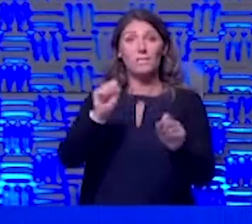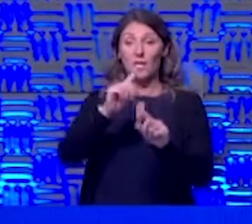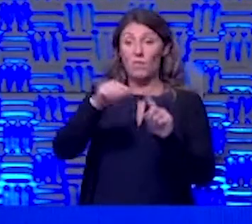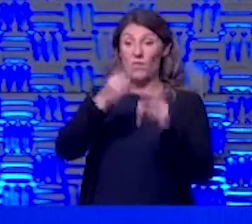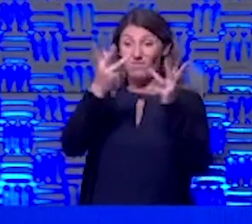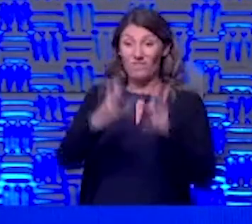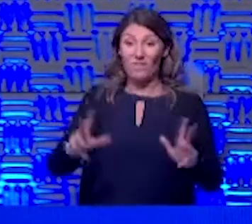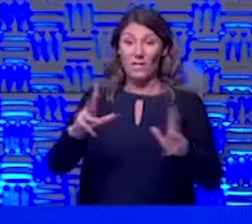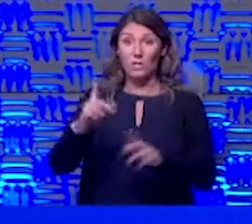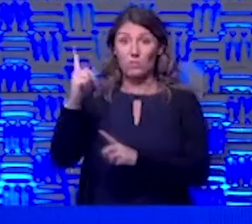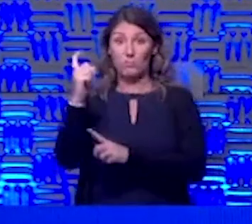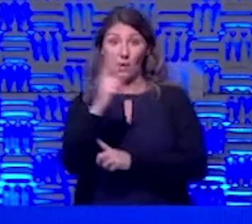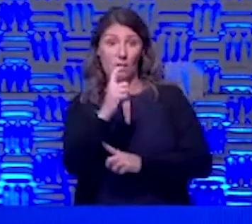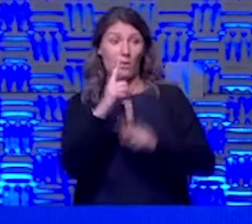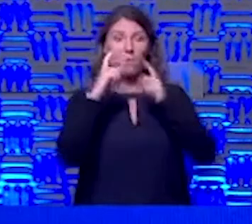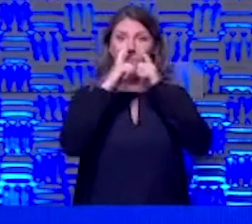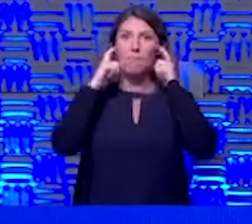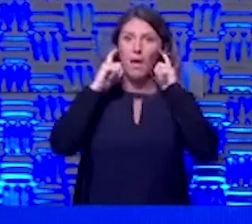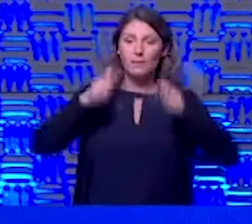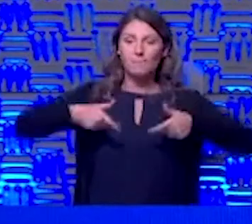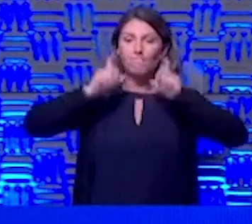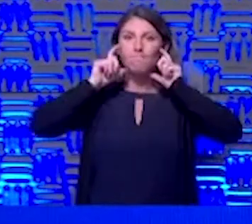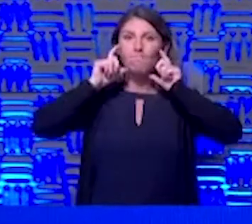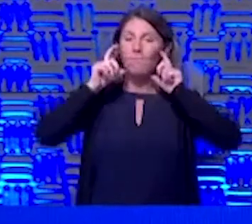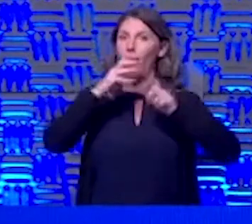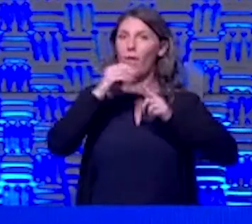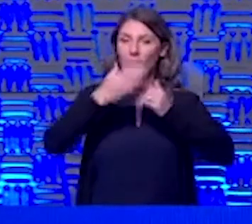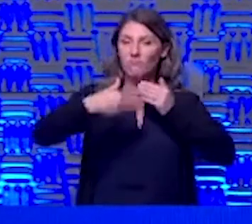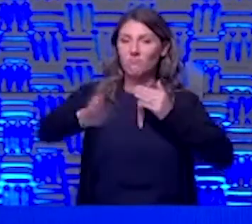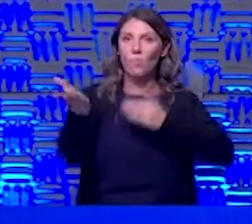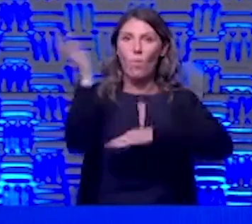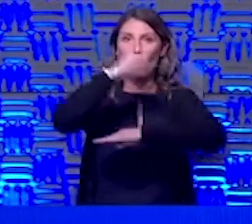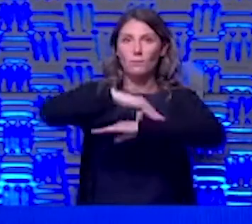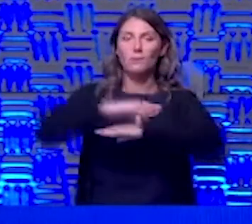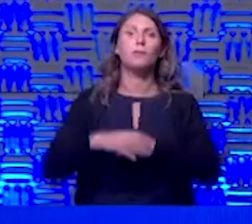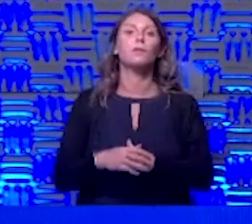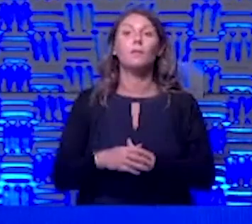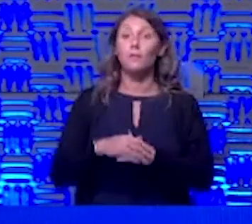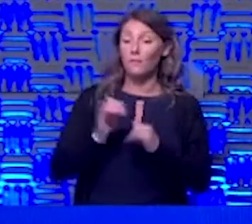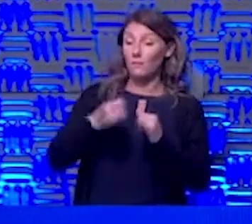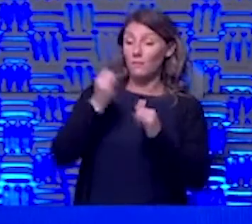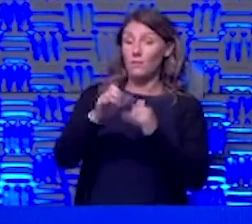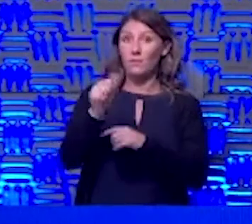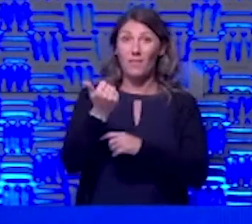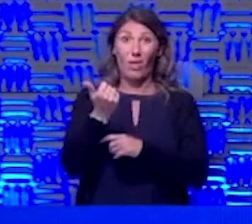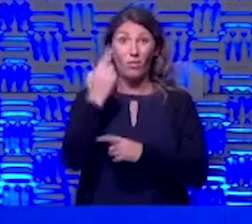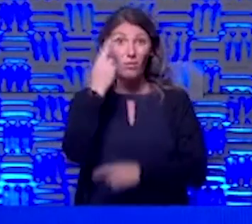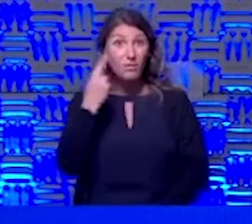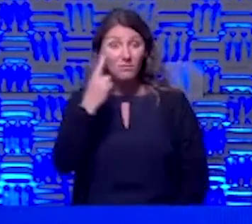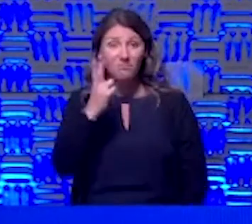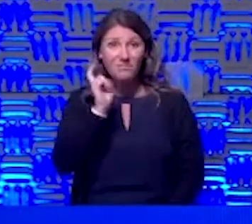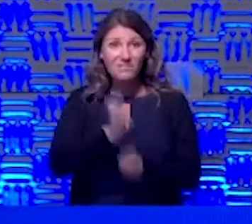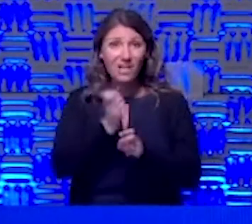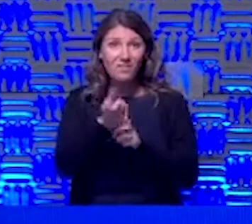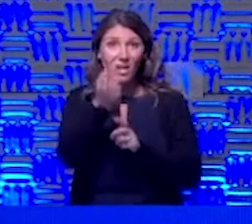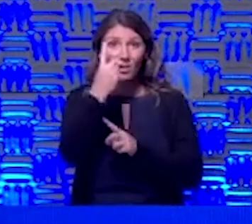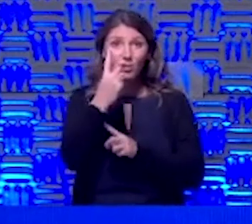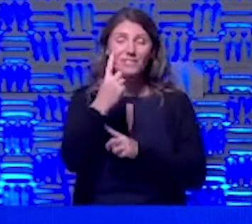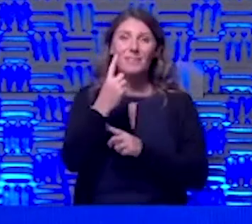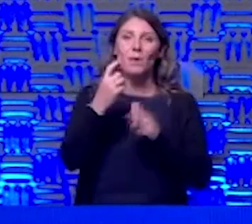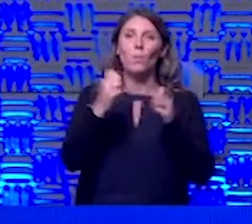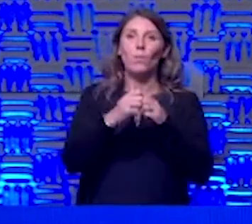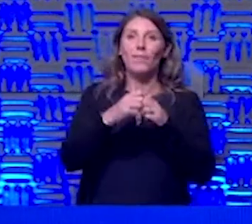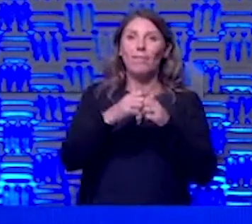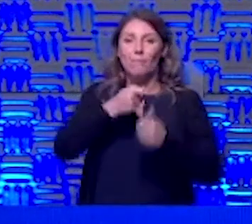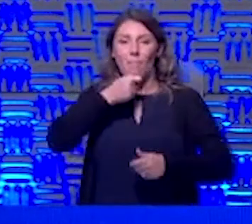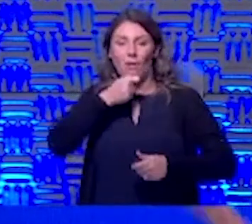with this, we walk out in the hallway, our masks are on, they're on for the rest of the day. And finally, the other reason is it's really hard to understand us over the microphone if we wear it. And